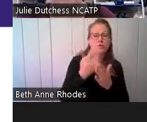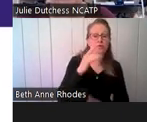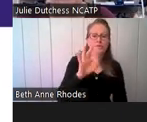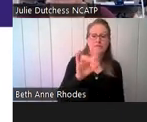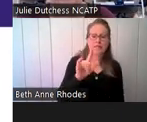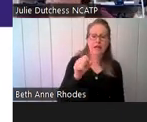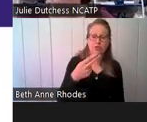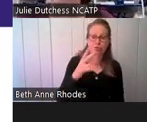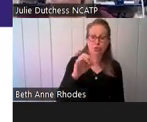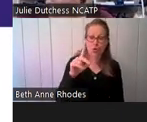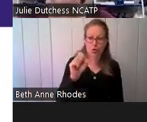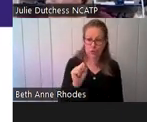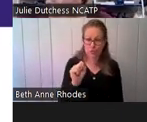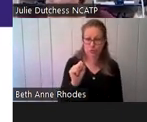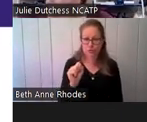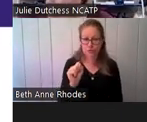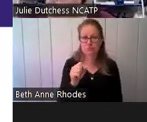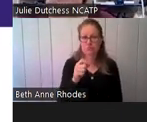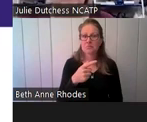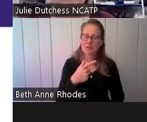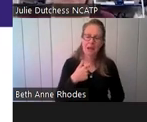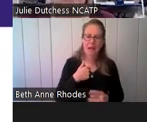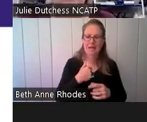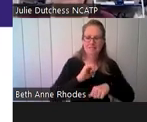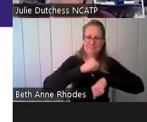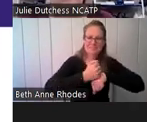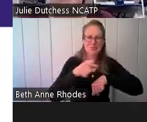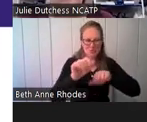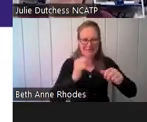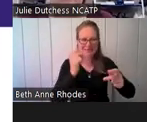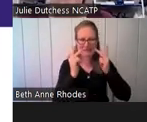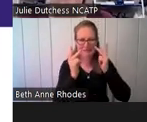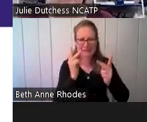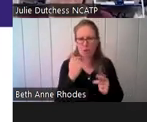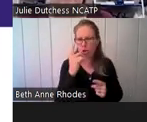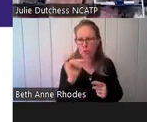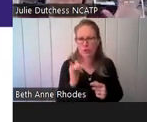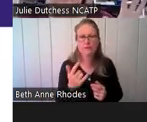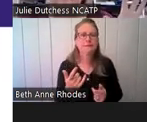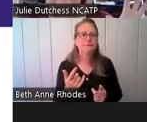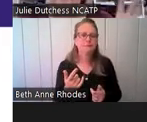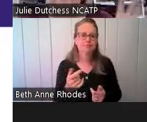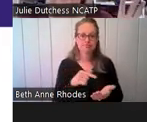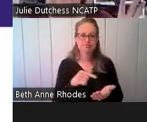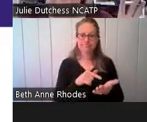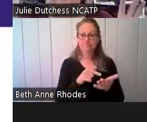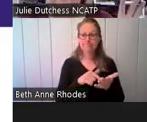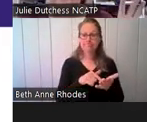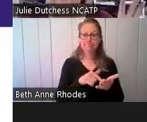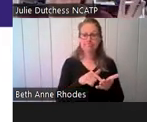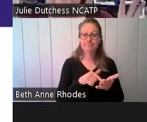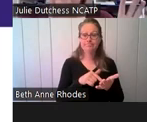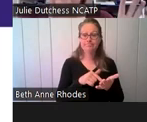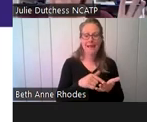that I kind of put together so you could kind of see what it looks like. So basically I gave my deck, it's called a deck,